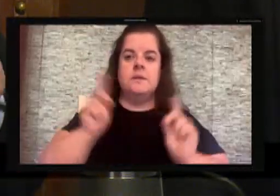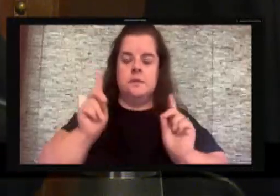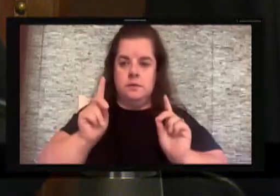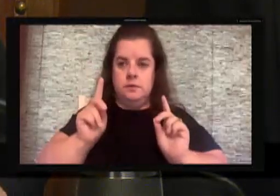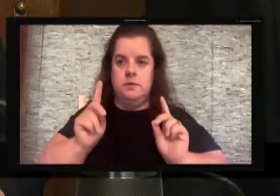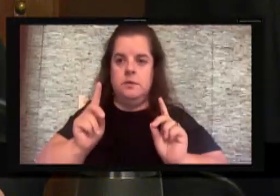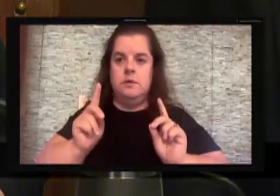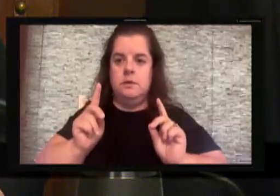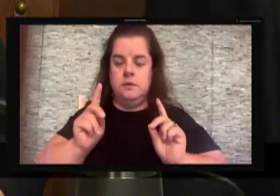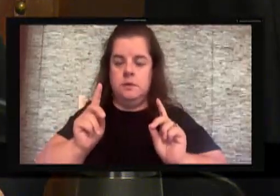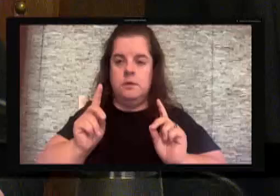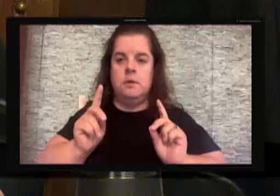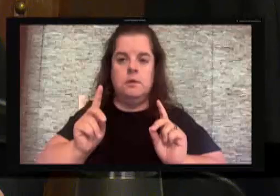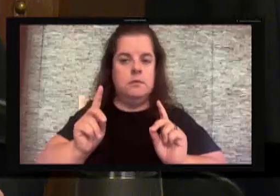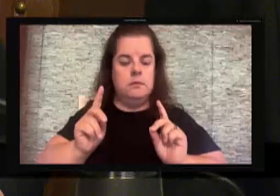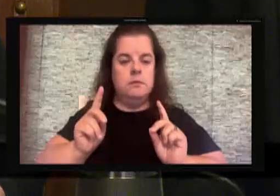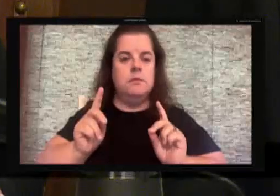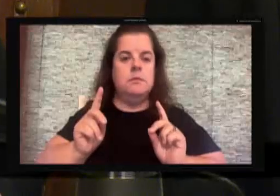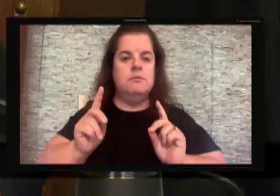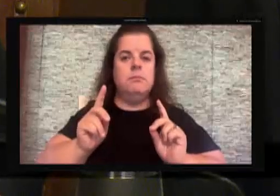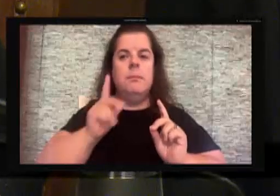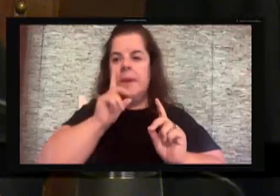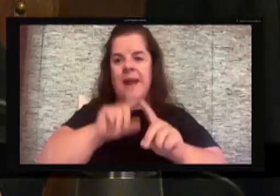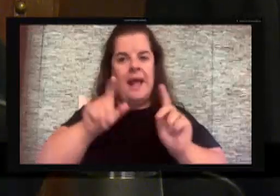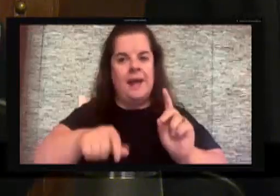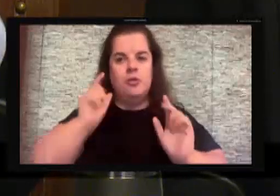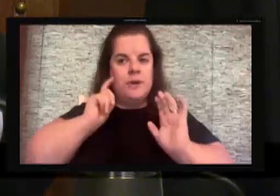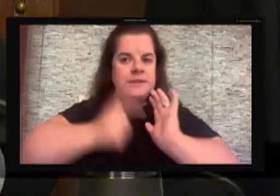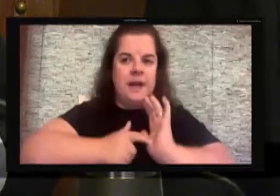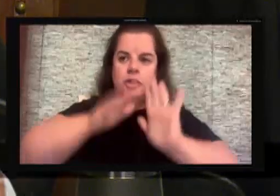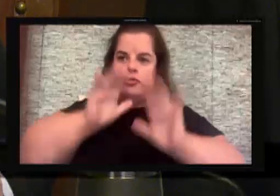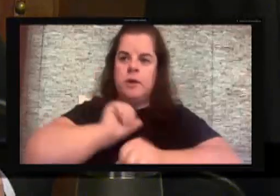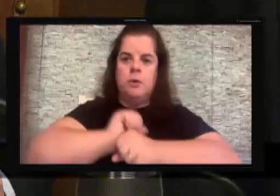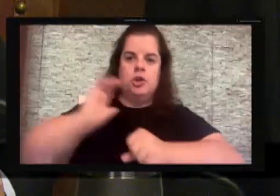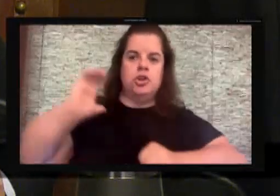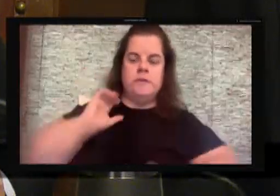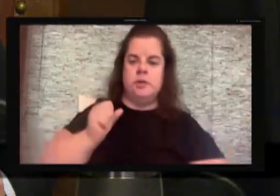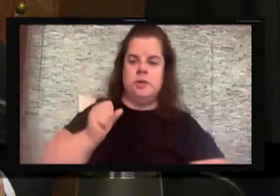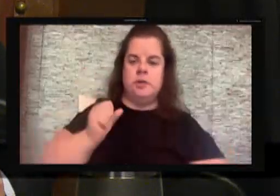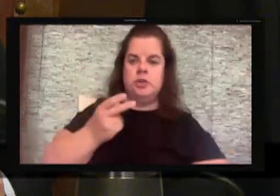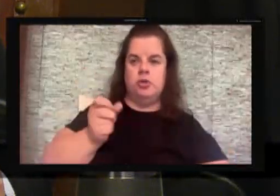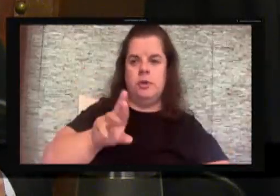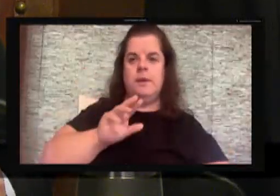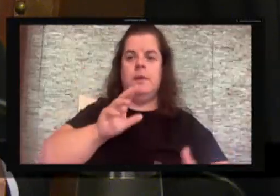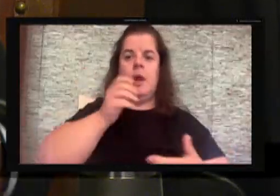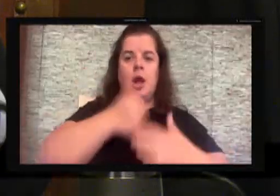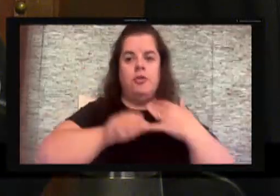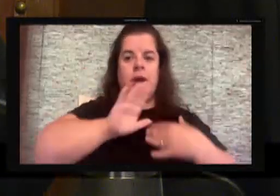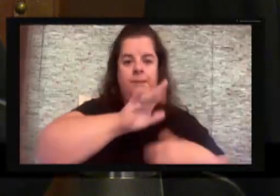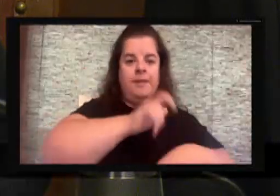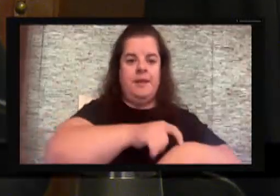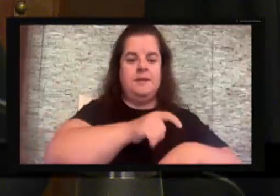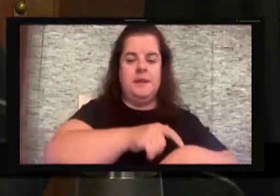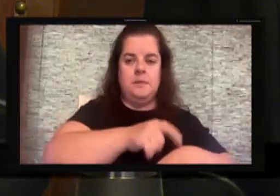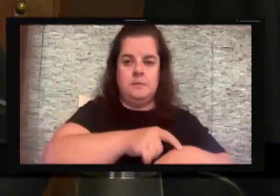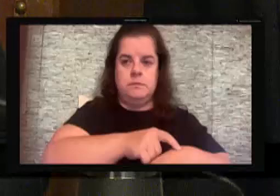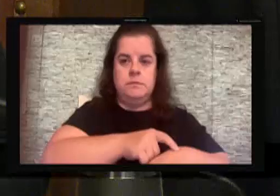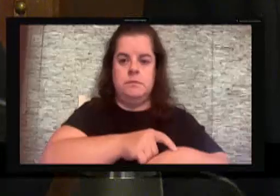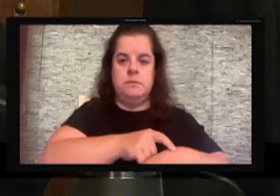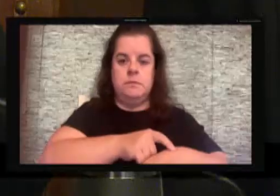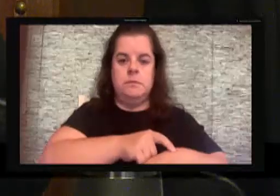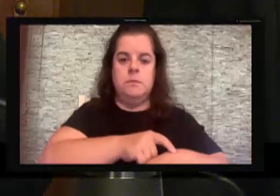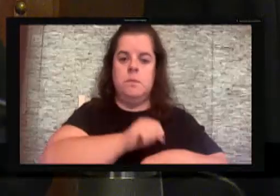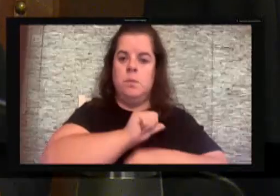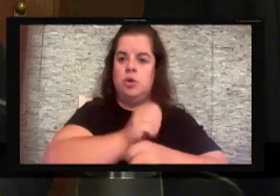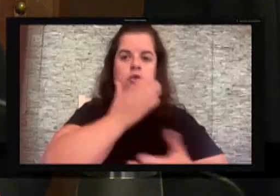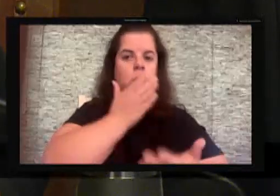I would be remiss in not acknowledging the great work of Chief Schubert and all the officers under him at the time who worked so well